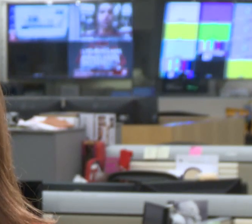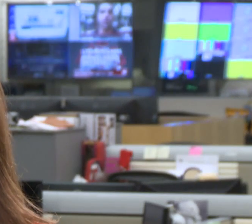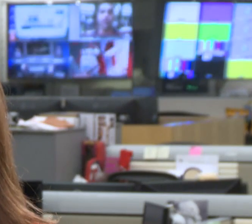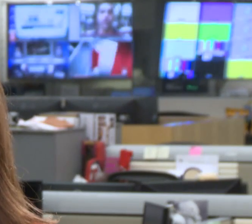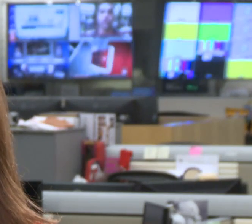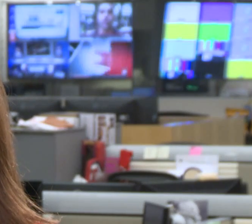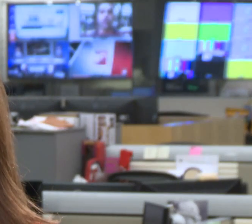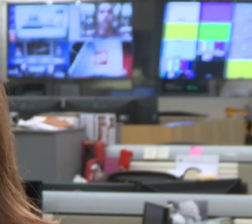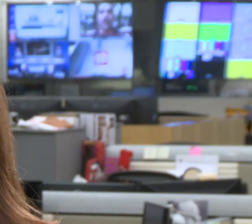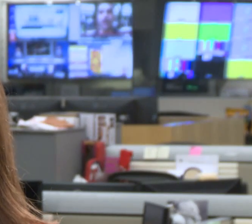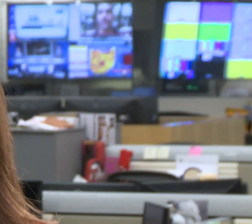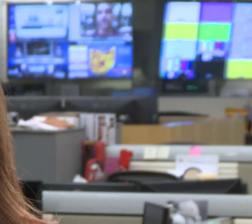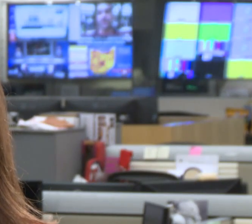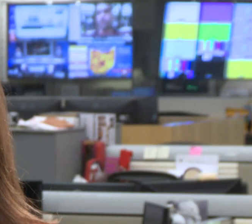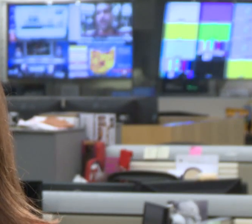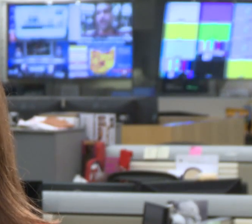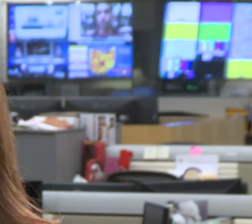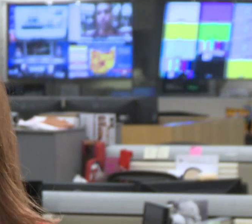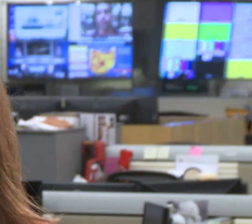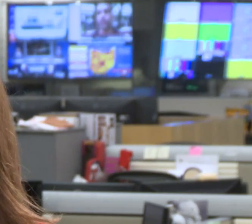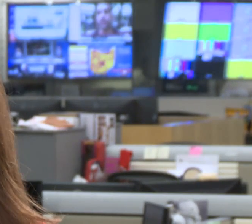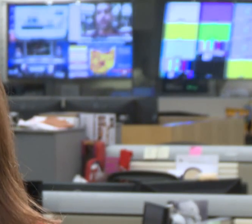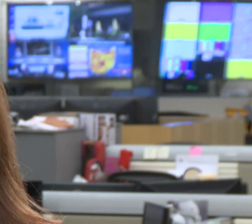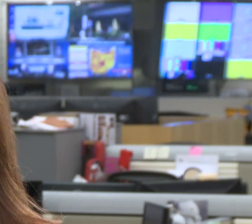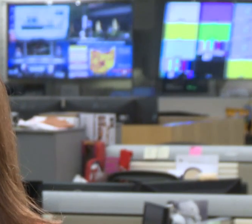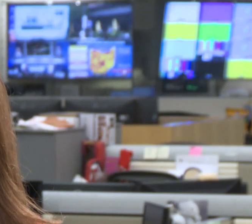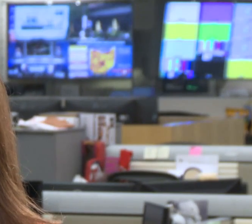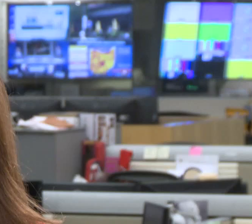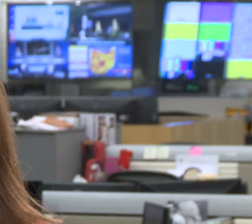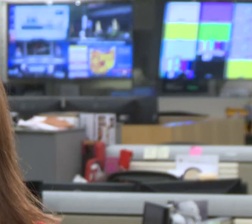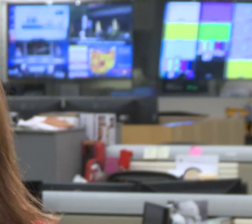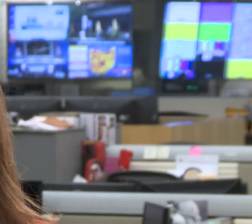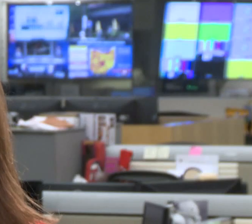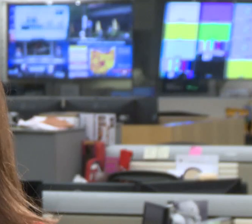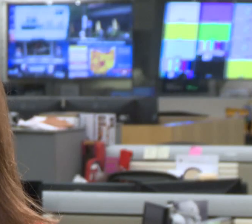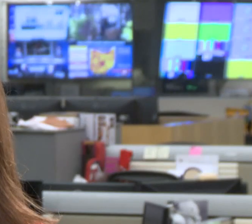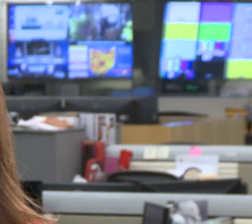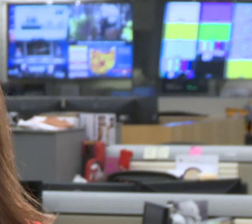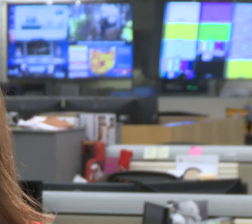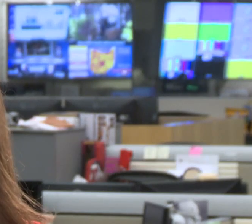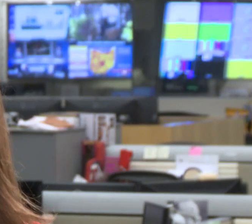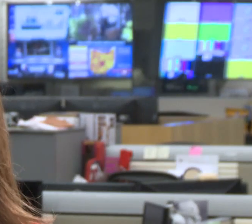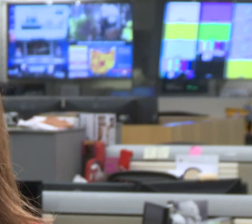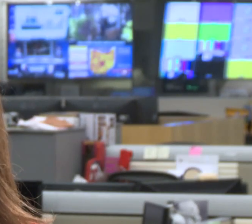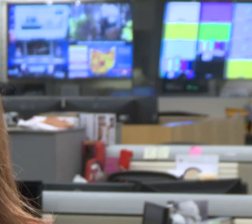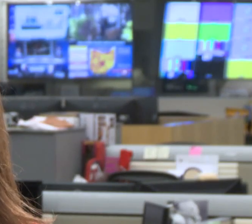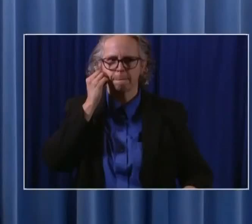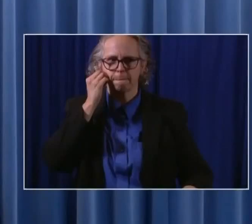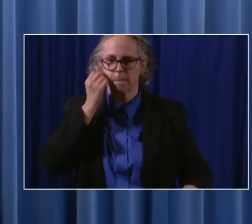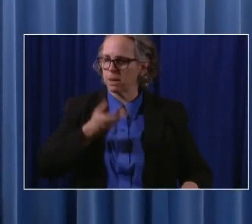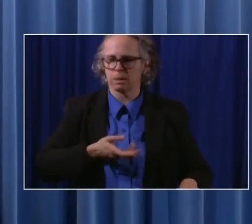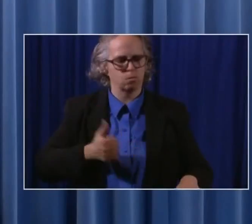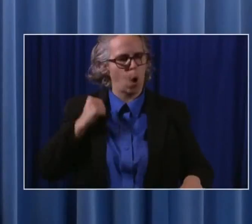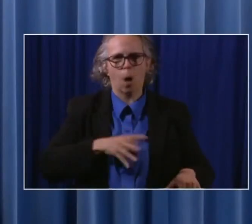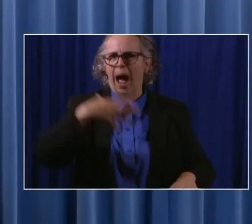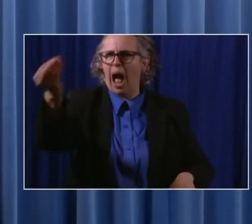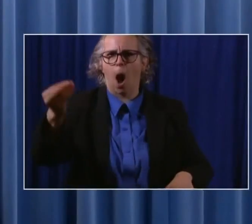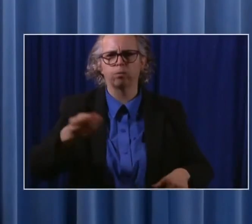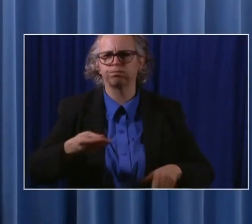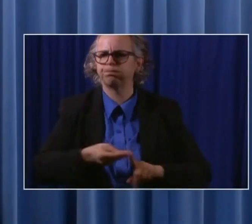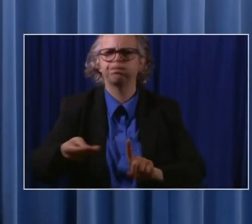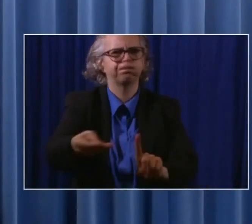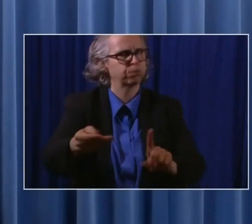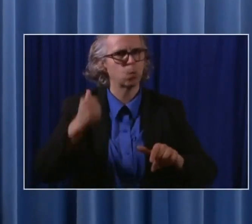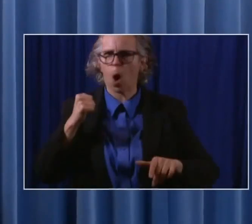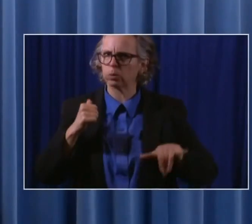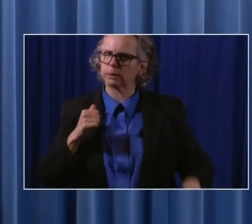dropped a new emergency proposal, and it could have a major impact on what's next for your summer plans.